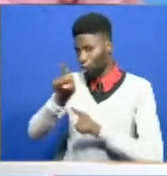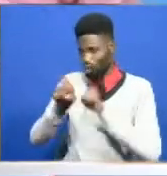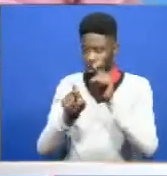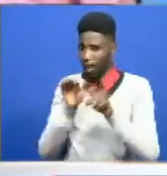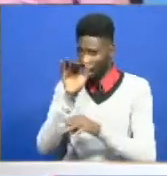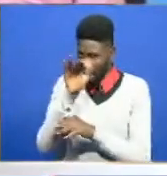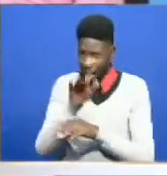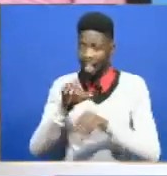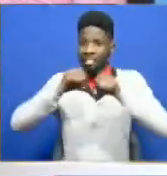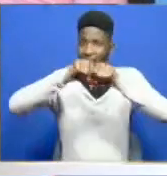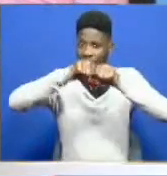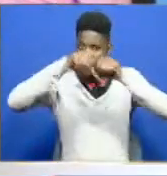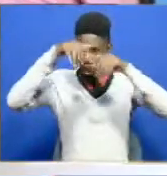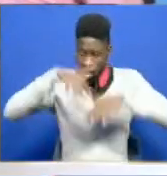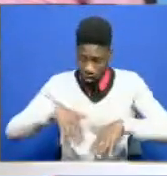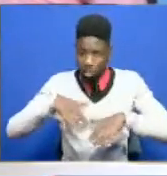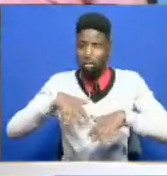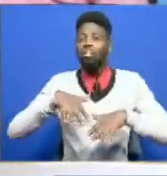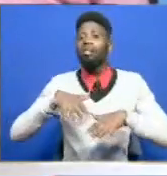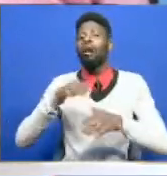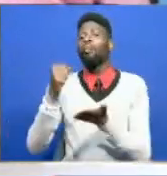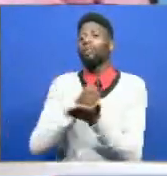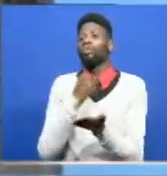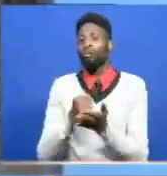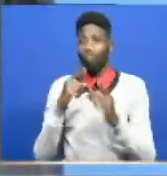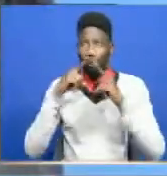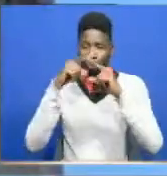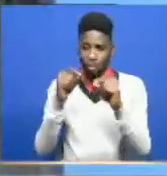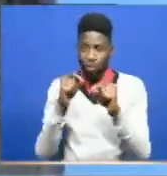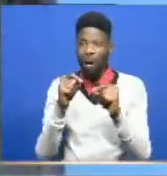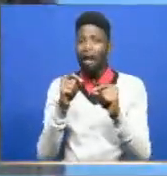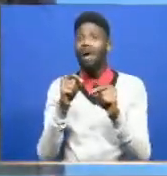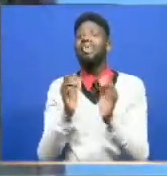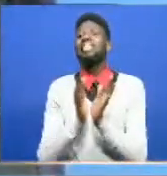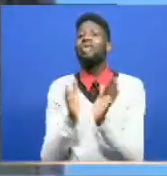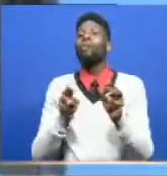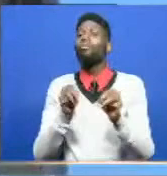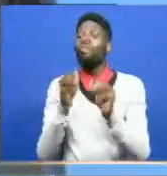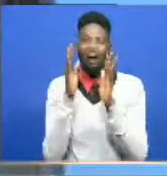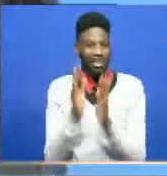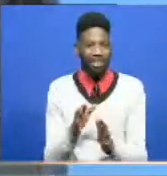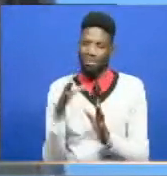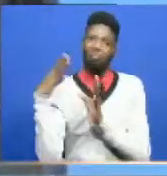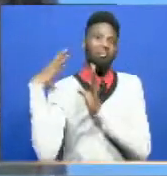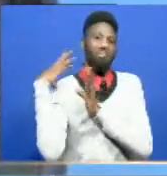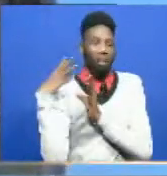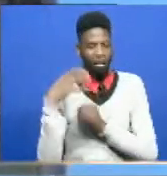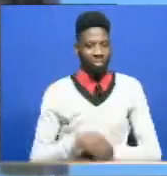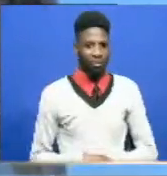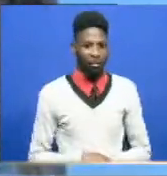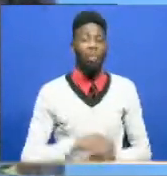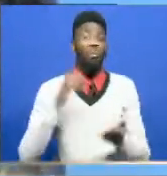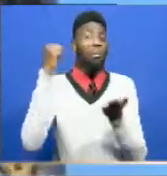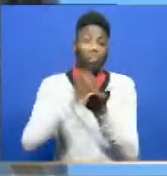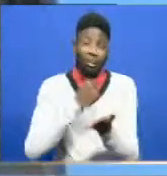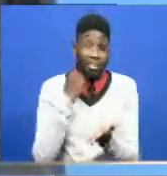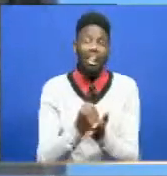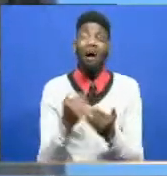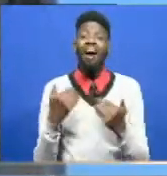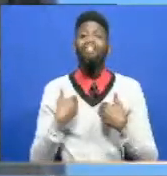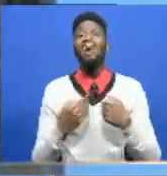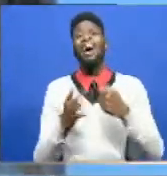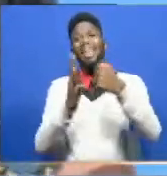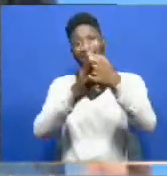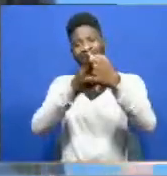Corporation, claiming the 9 general managers was a big burden. How can an ailing organization like this have 9 general